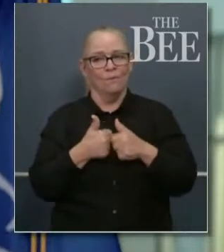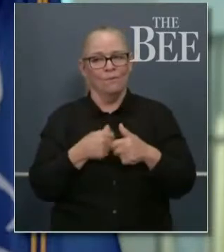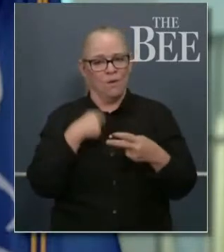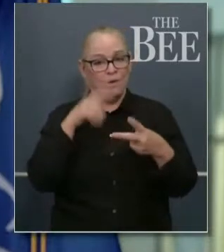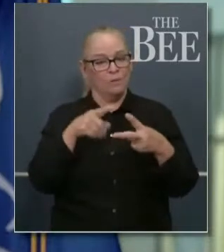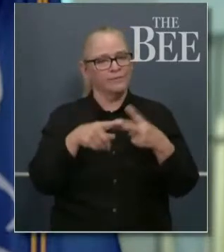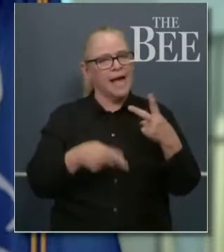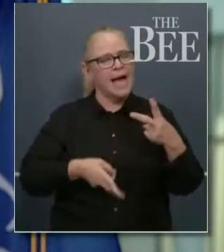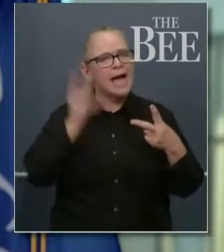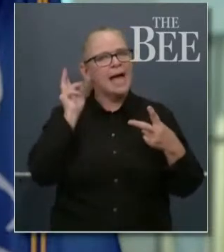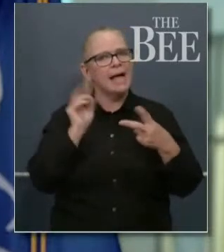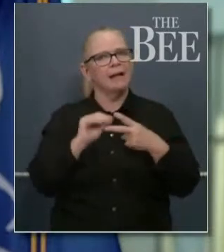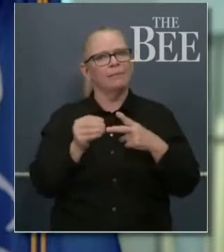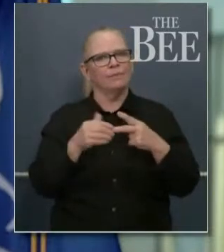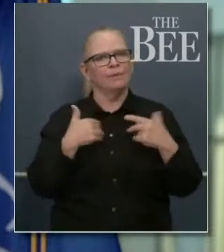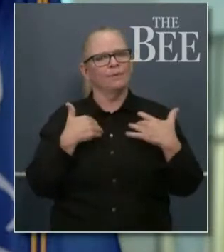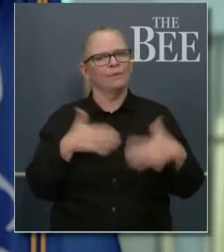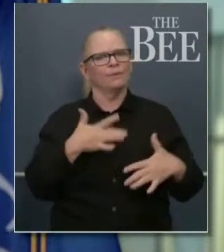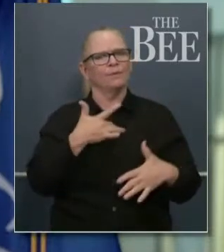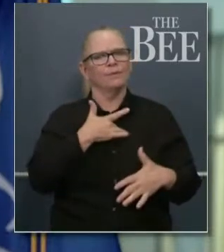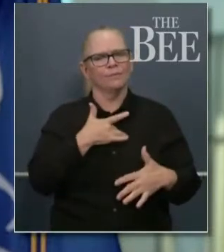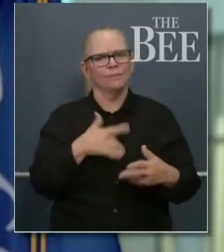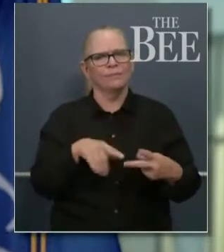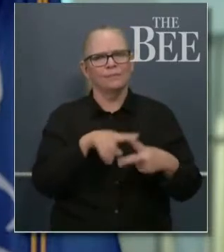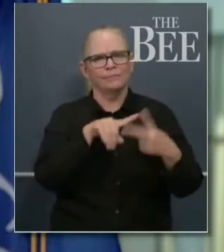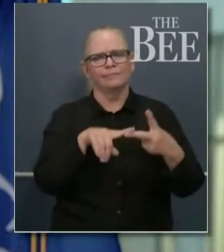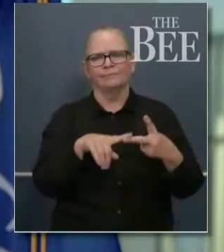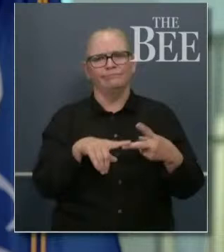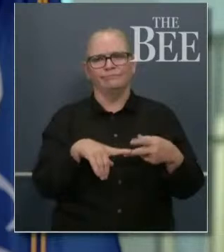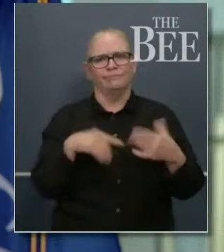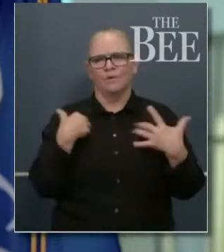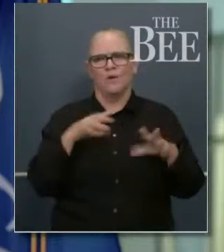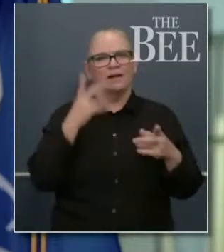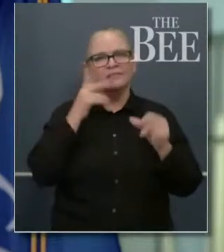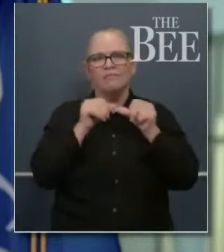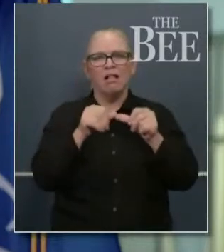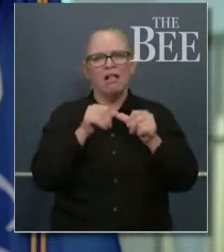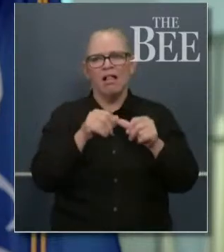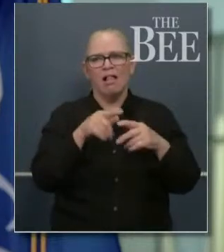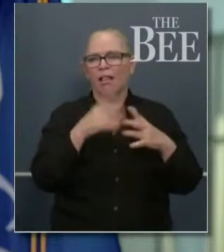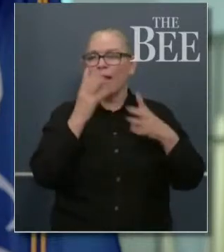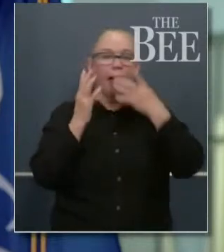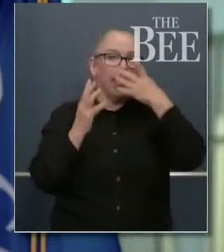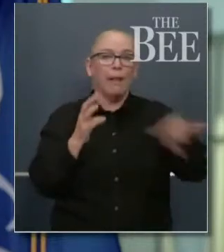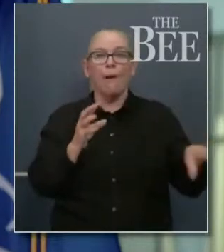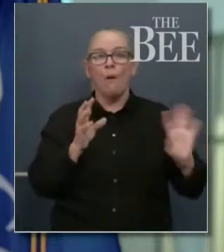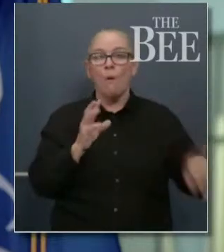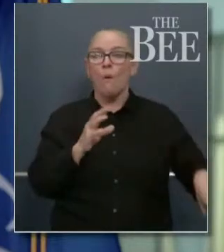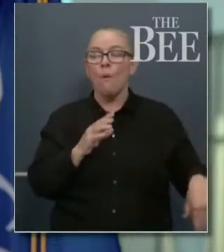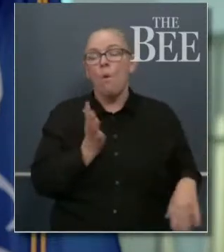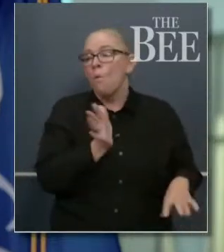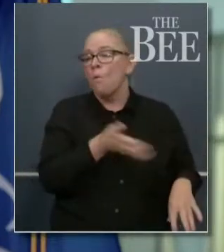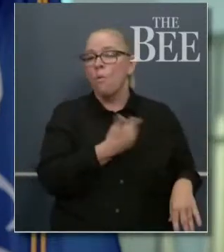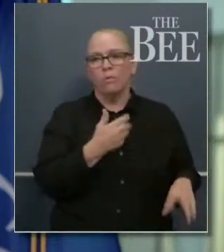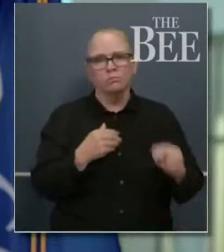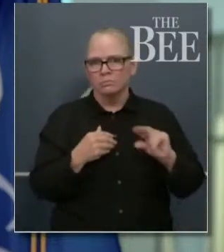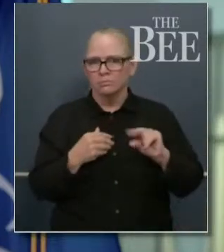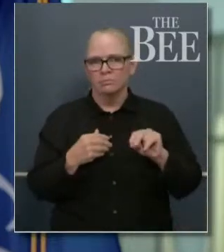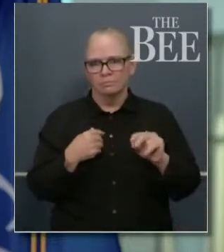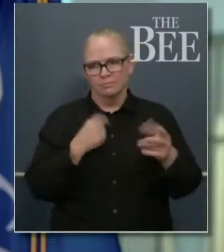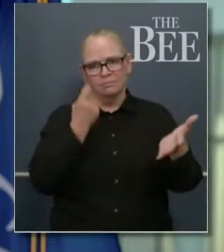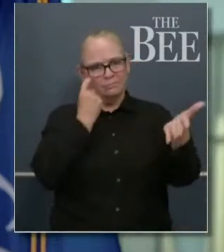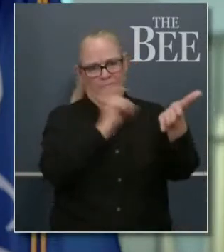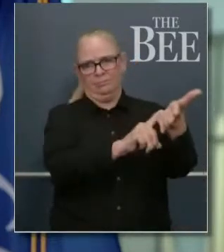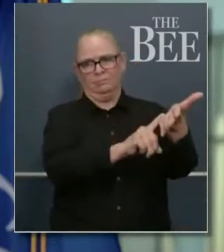distinguish and can identify, and that we don't want to see any community left behind. We want the focus to be all of government. It's not just a public